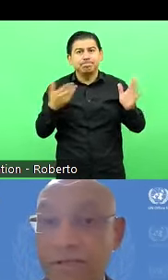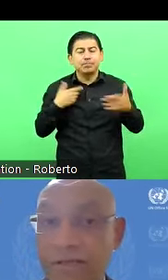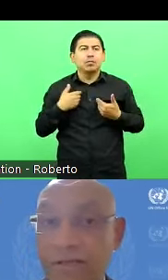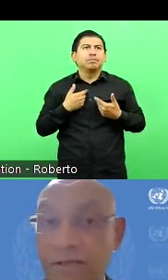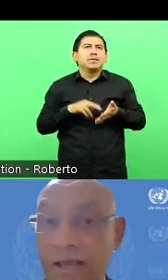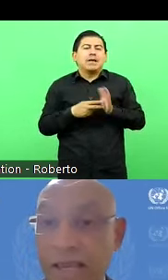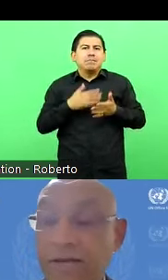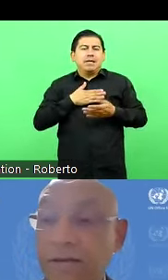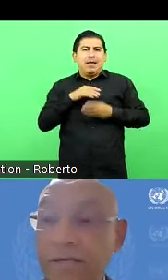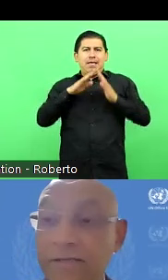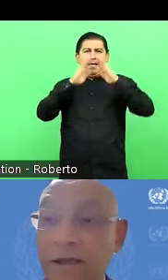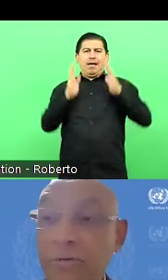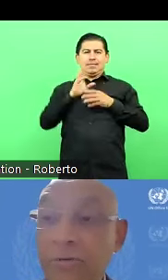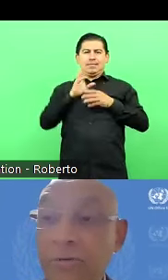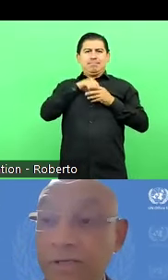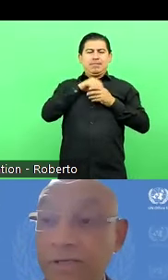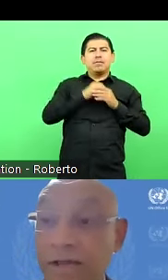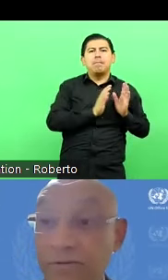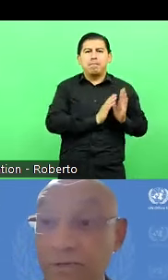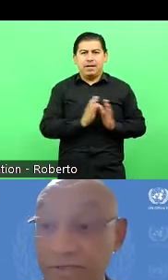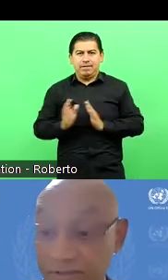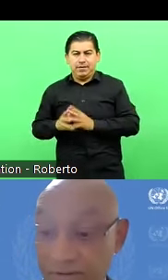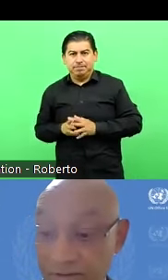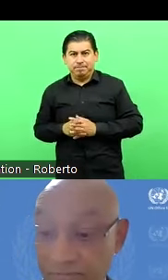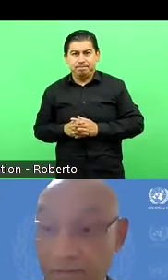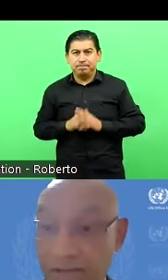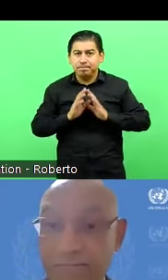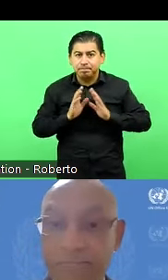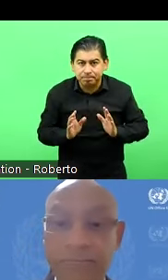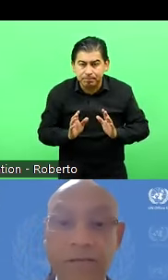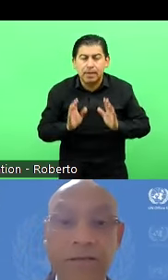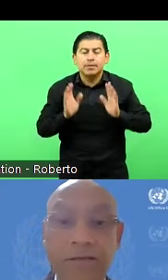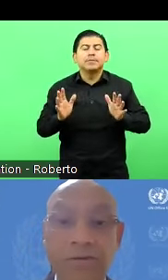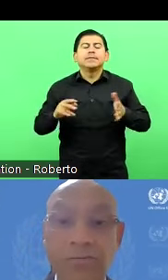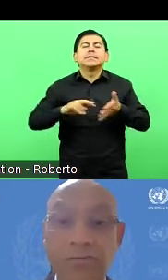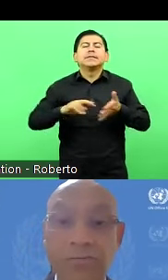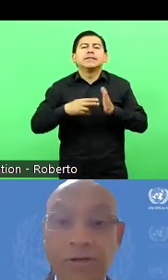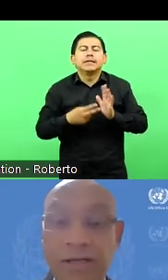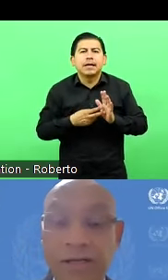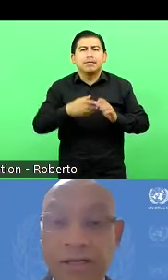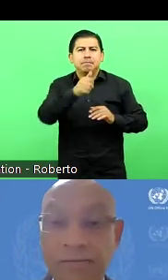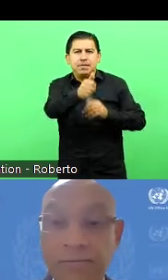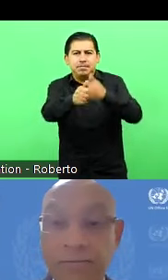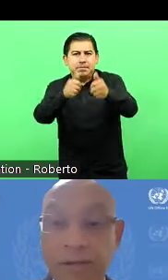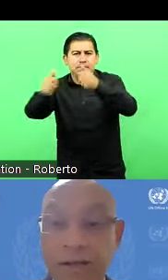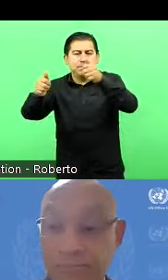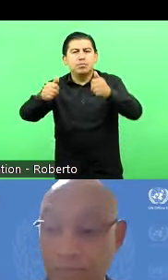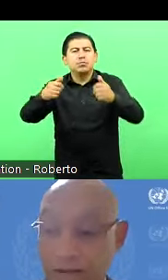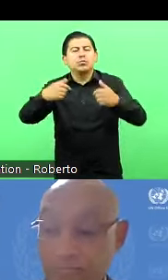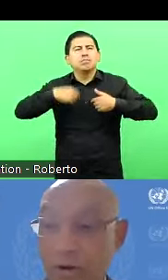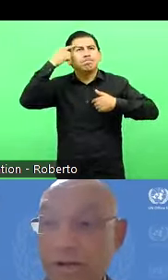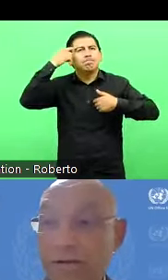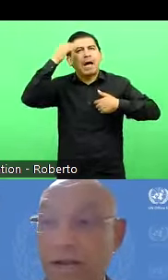is, again, it's up to us. It's our choices that we make. So it's